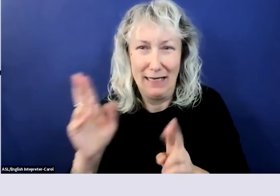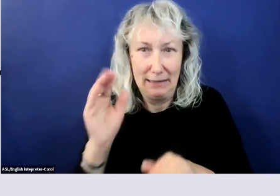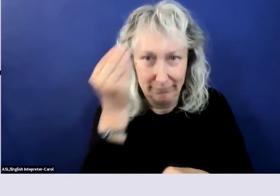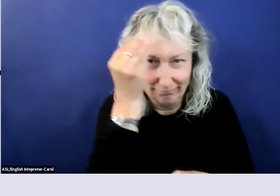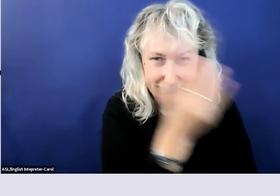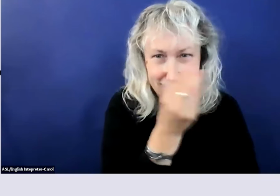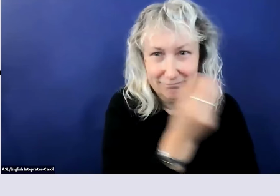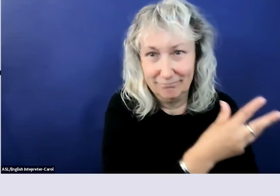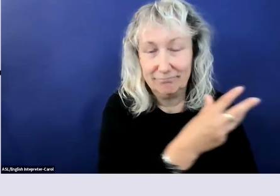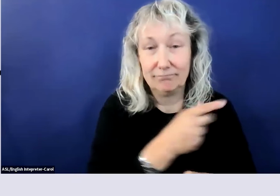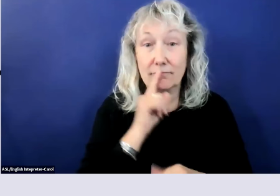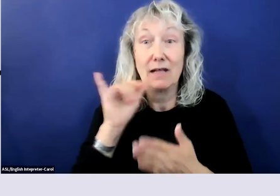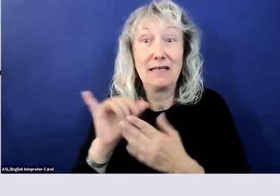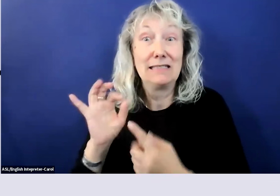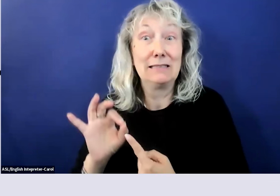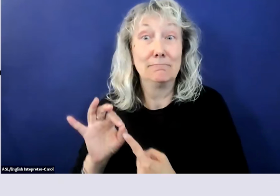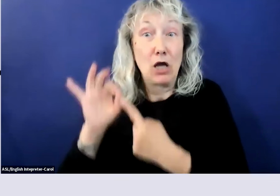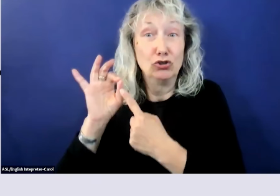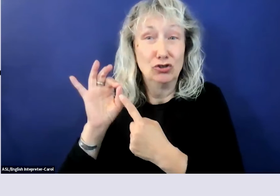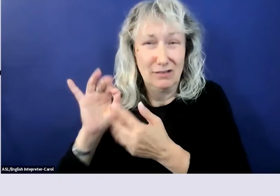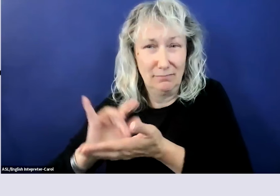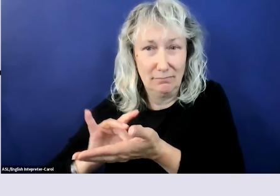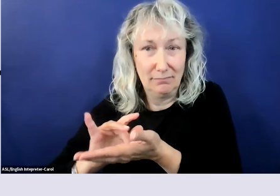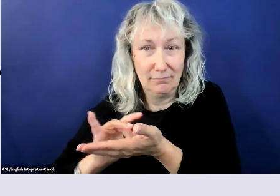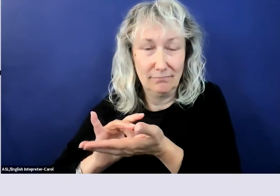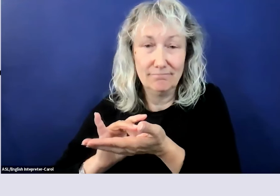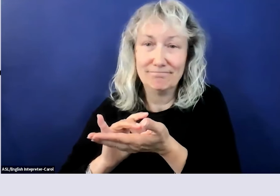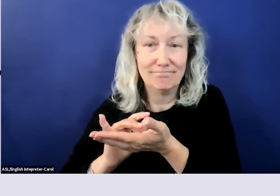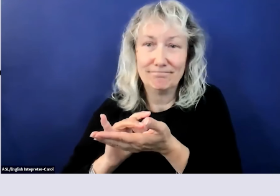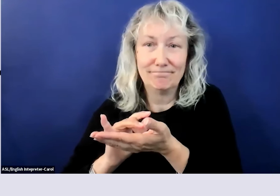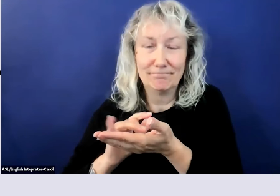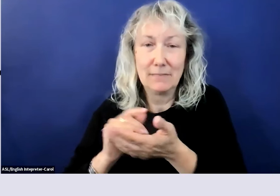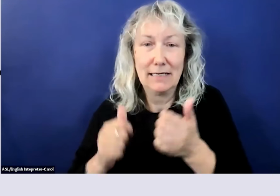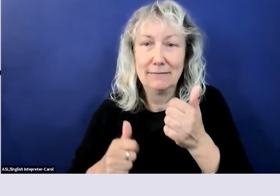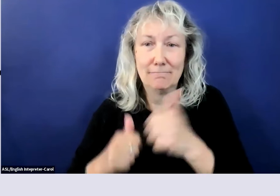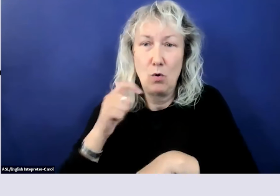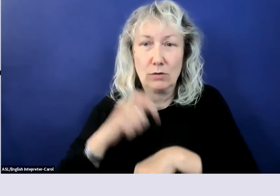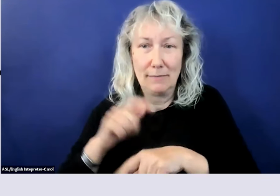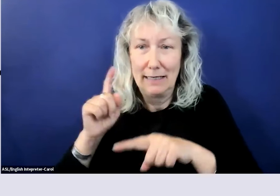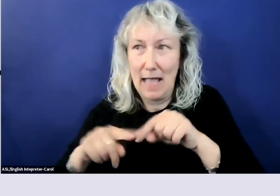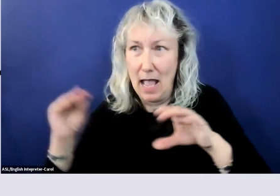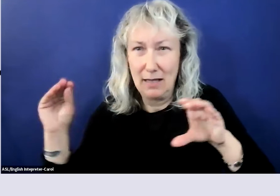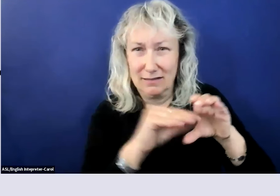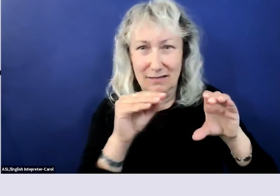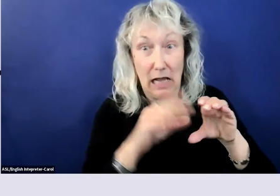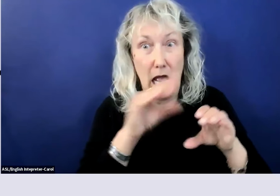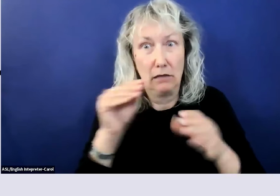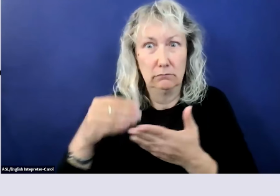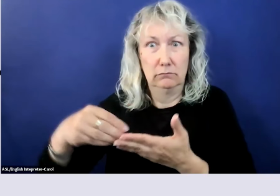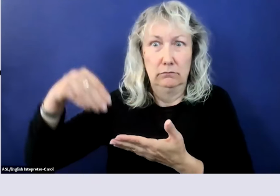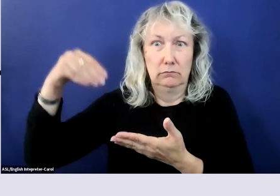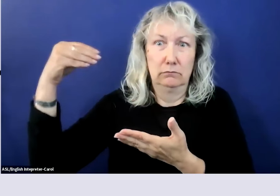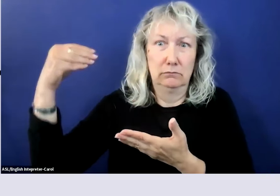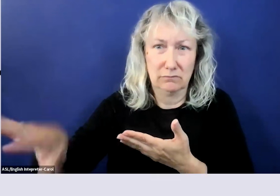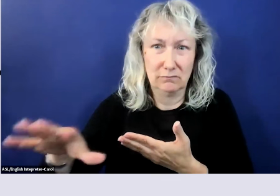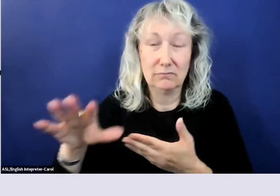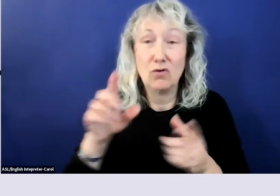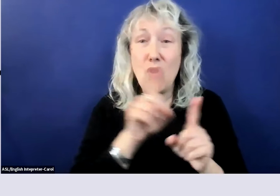Specialty medications are, as I said, unlikely to be stockpiled. They're usually expensive and they have